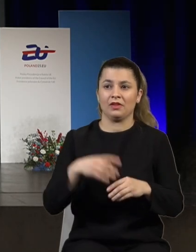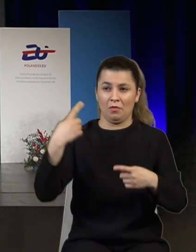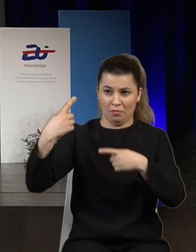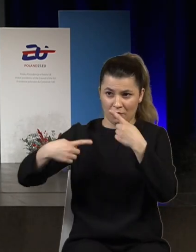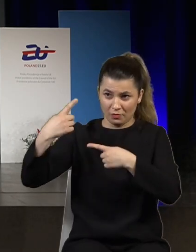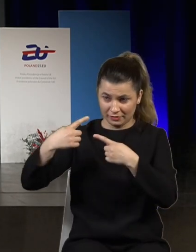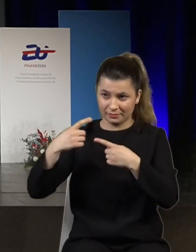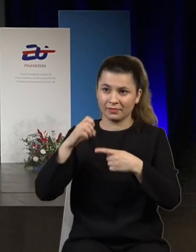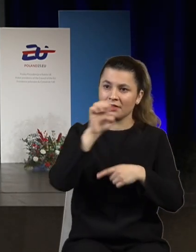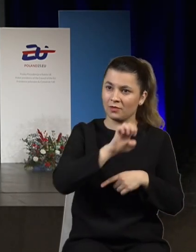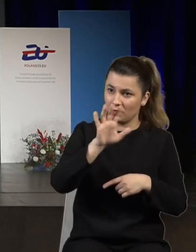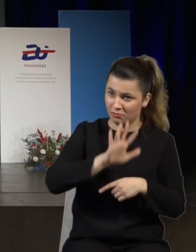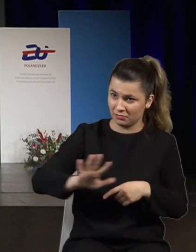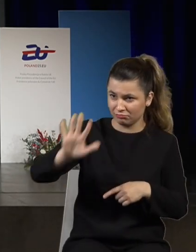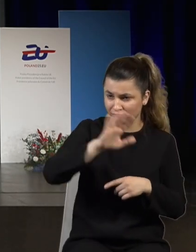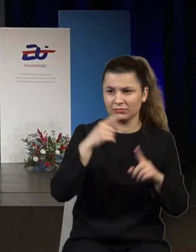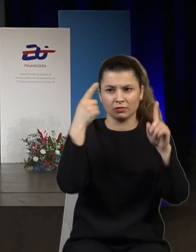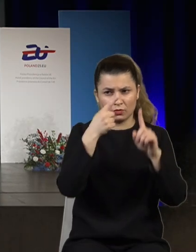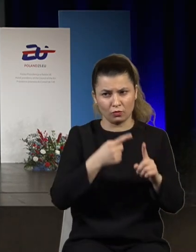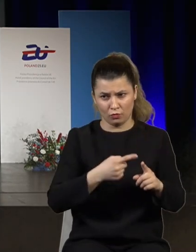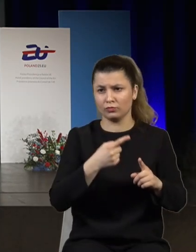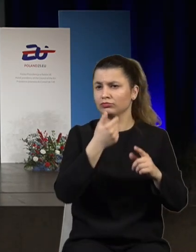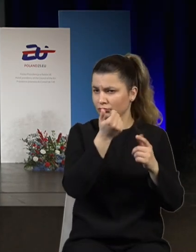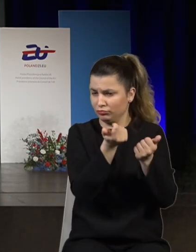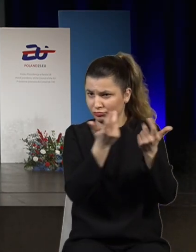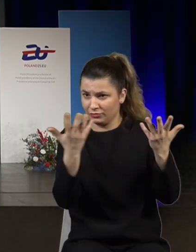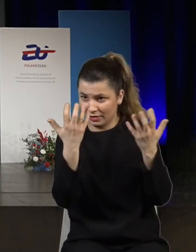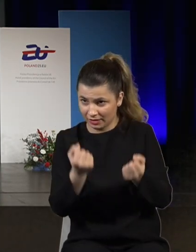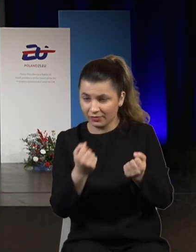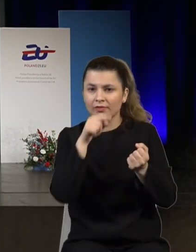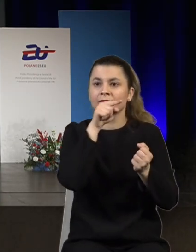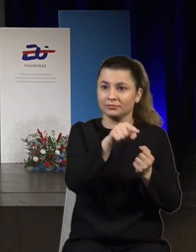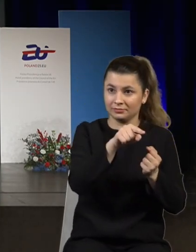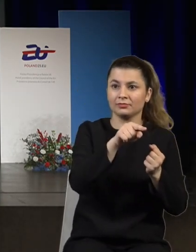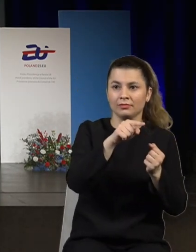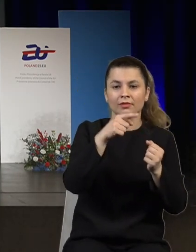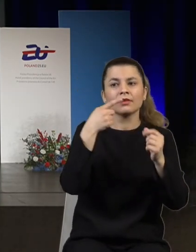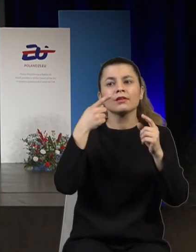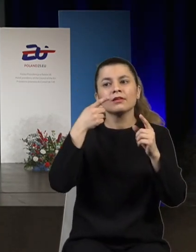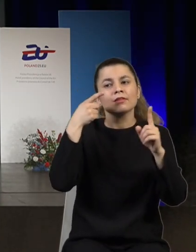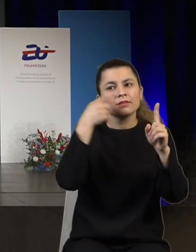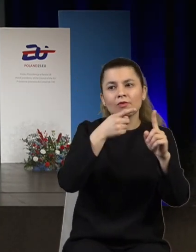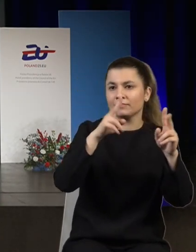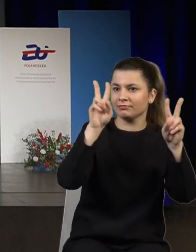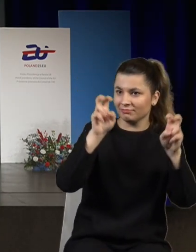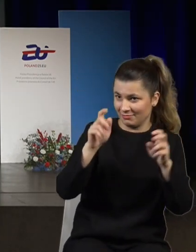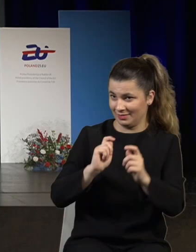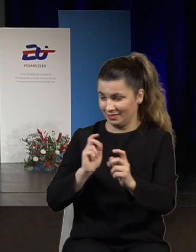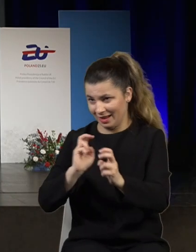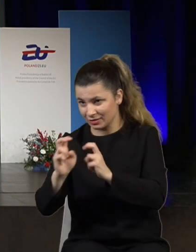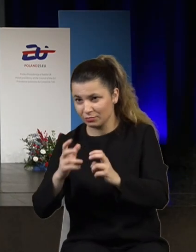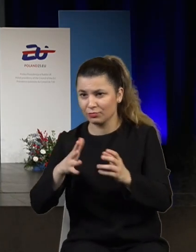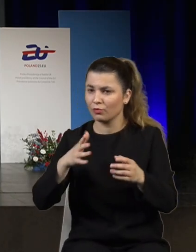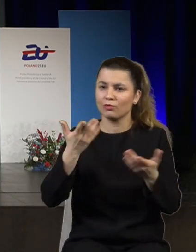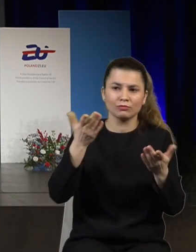the transport infrastructure supports the common market. On the other hand,